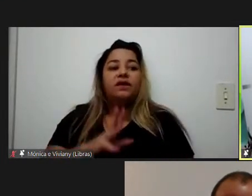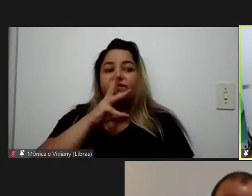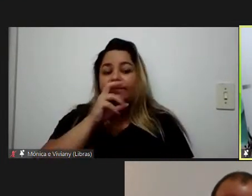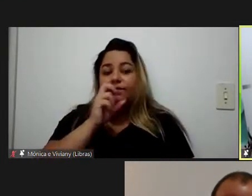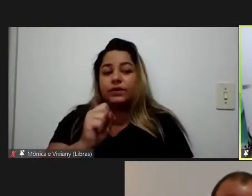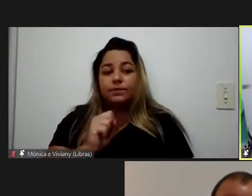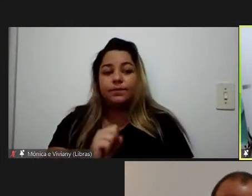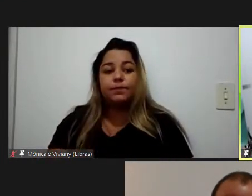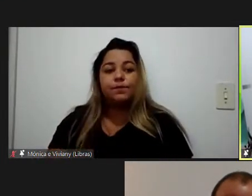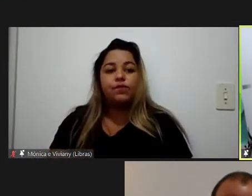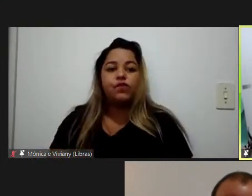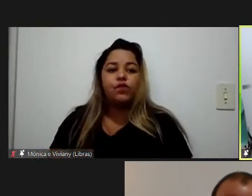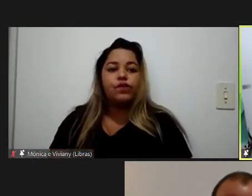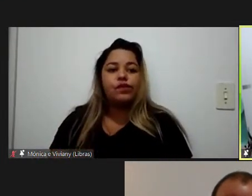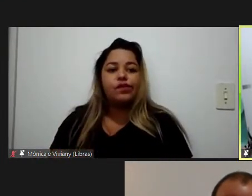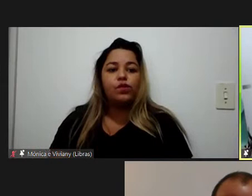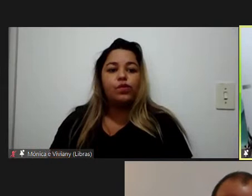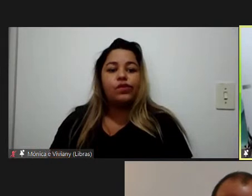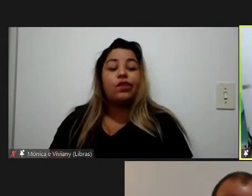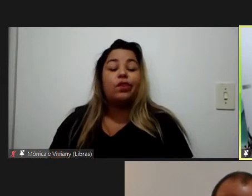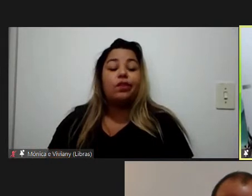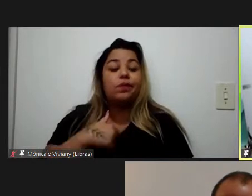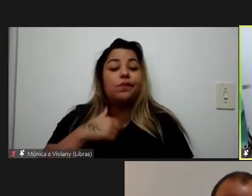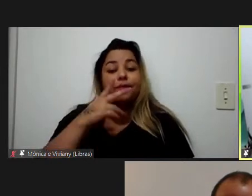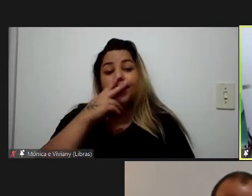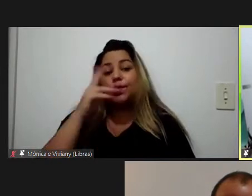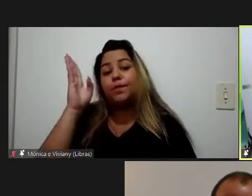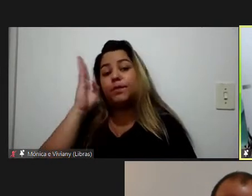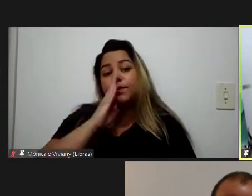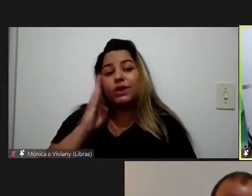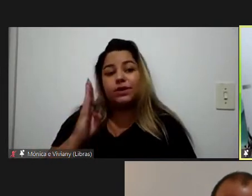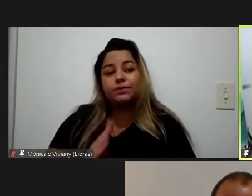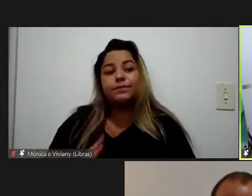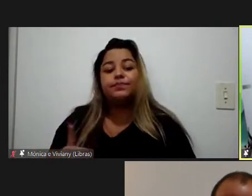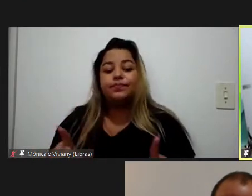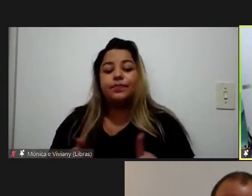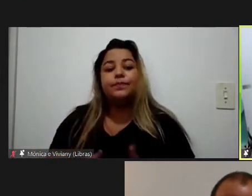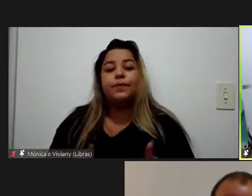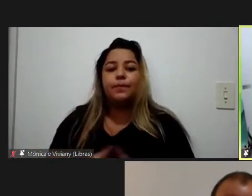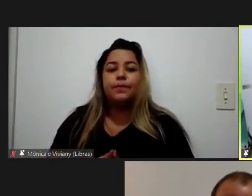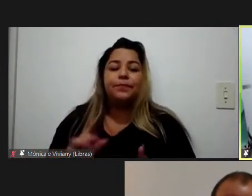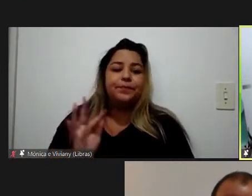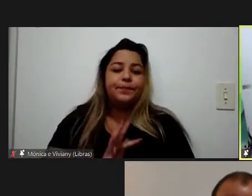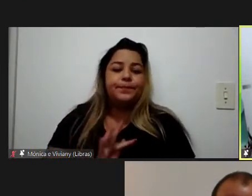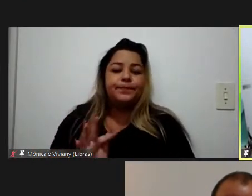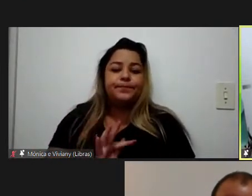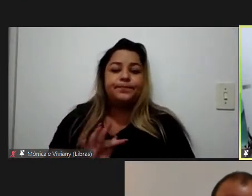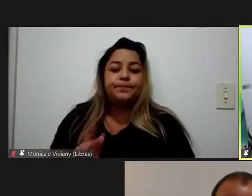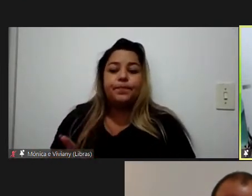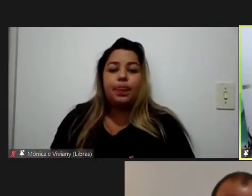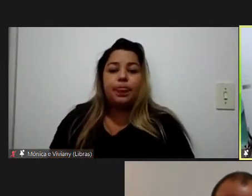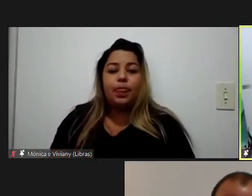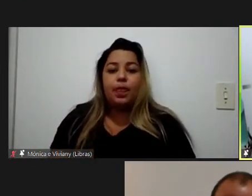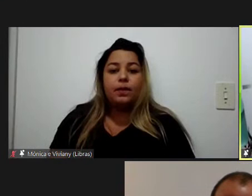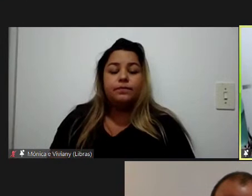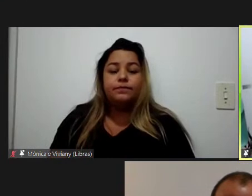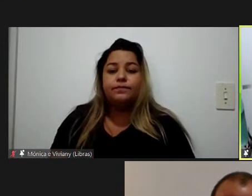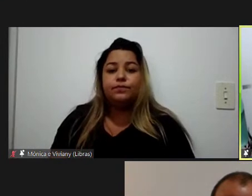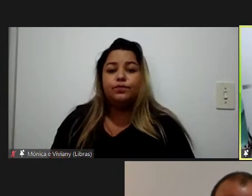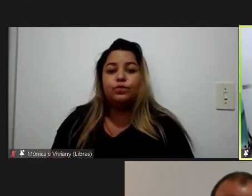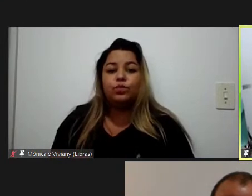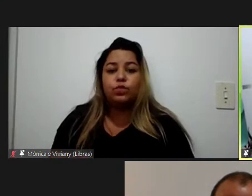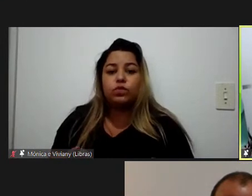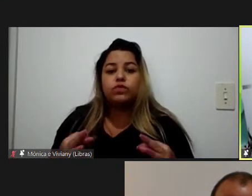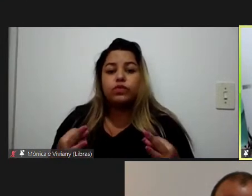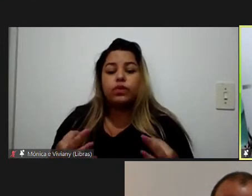attention that we have to strengthen in the primary care. Here in Brazil, we have the